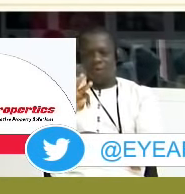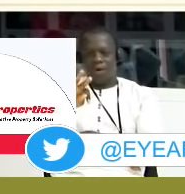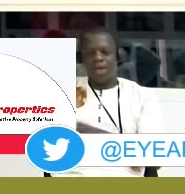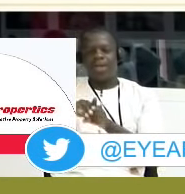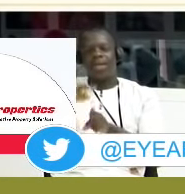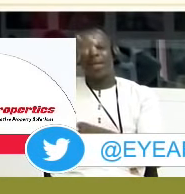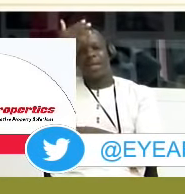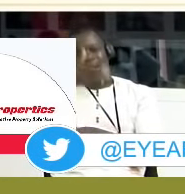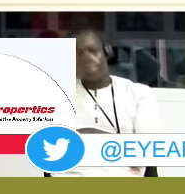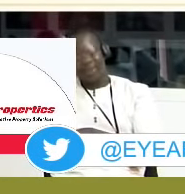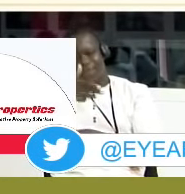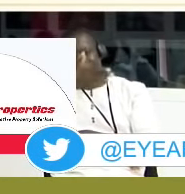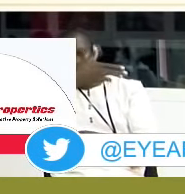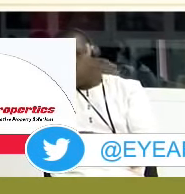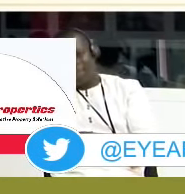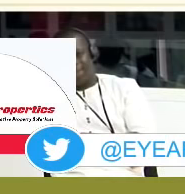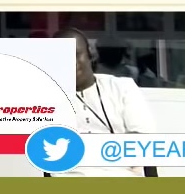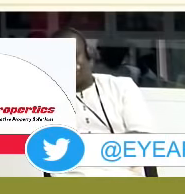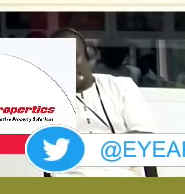1995.